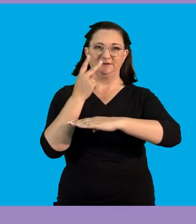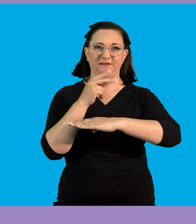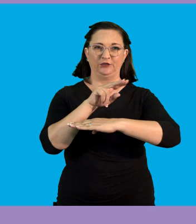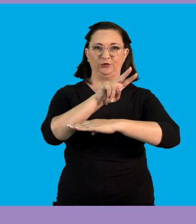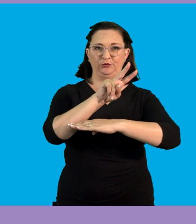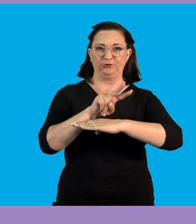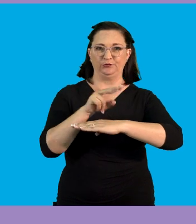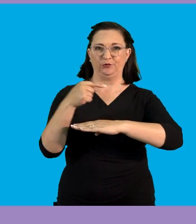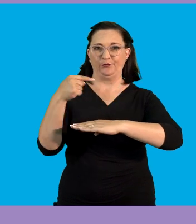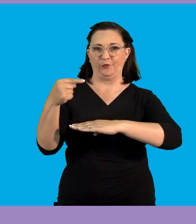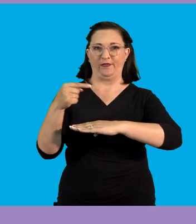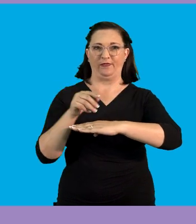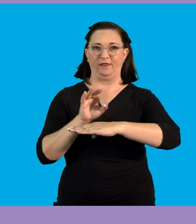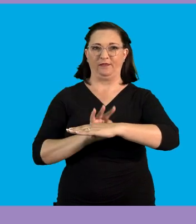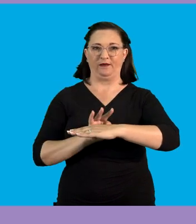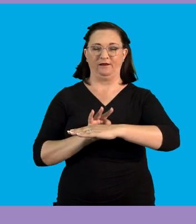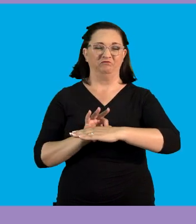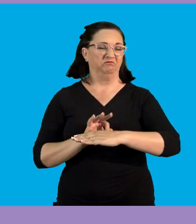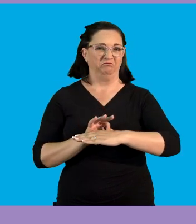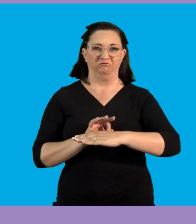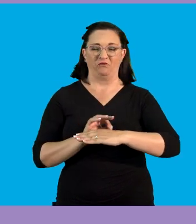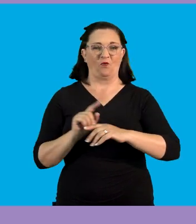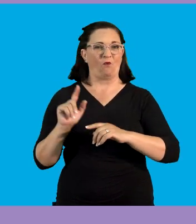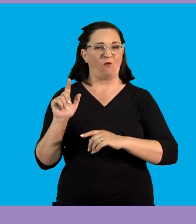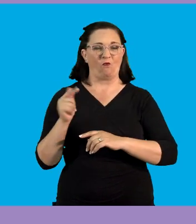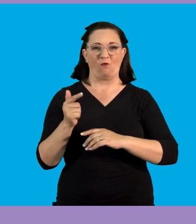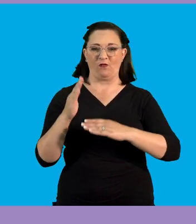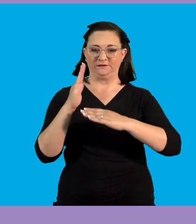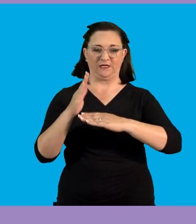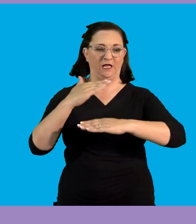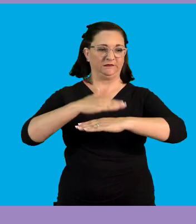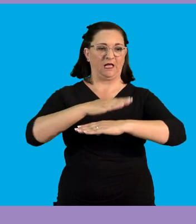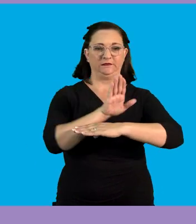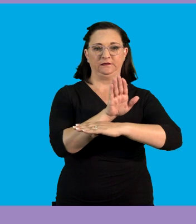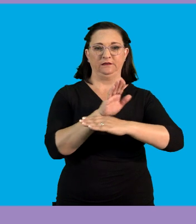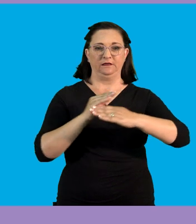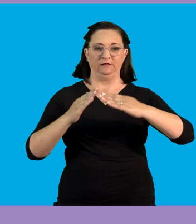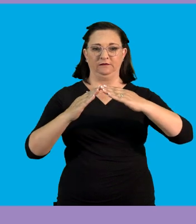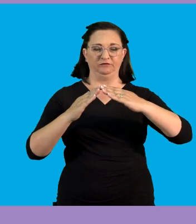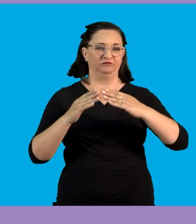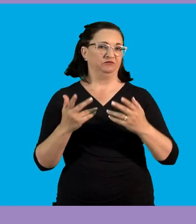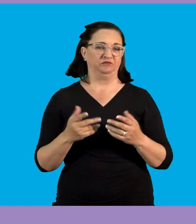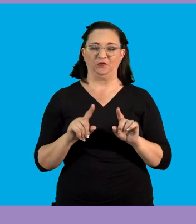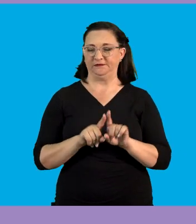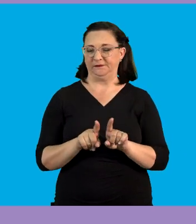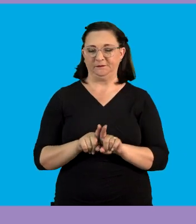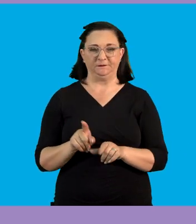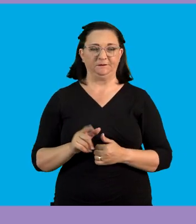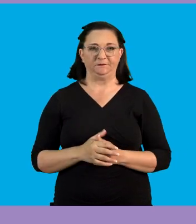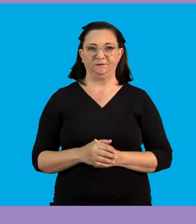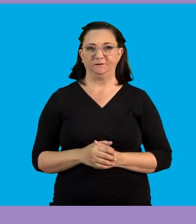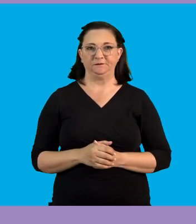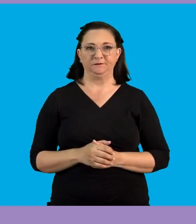with the markings, they are not the same. Therefore, all the sides are not equal. And that's what we said